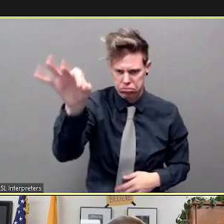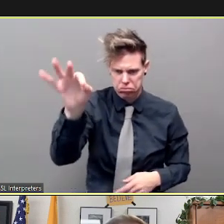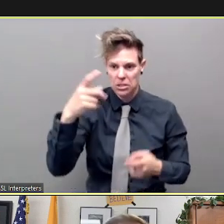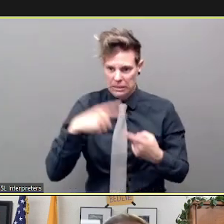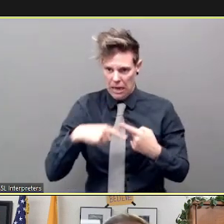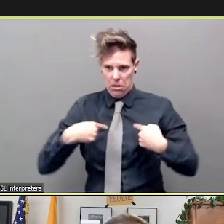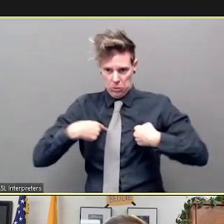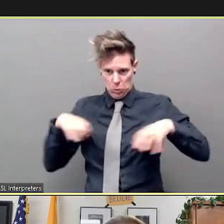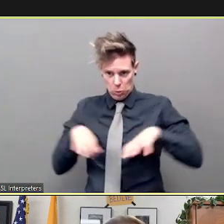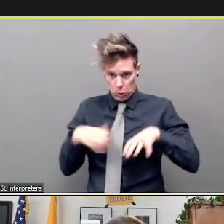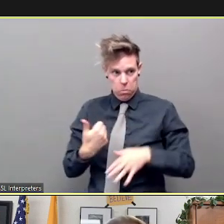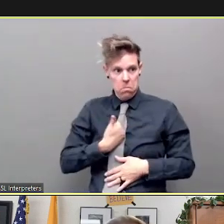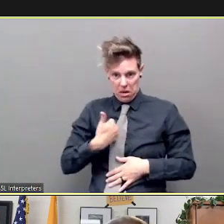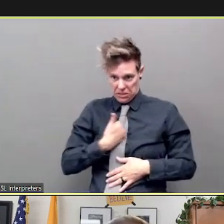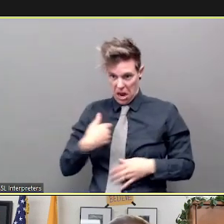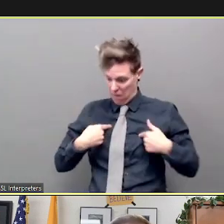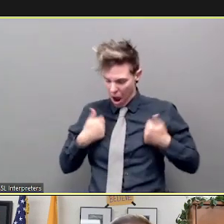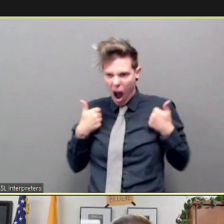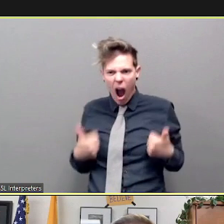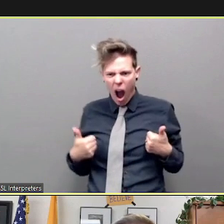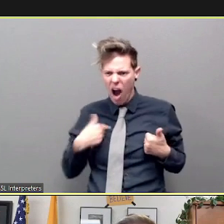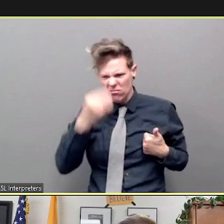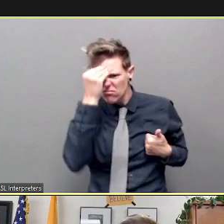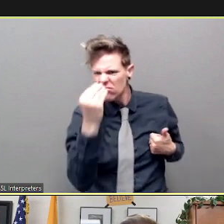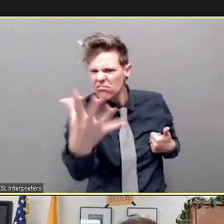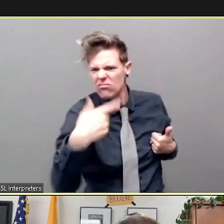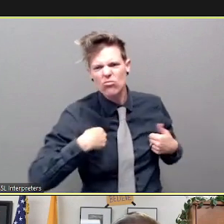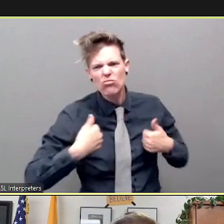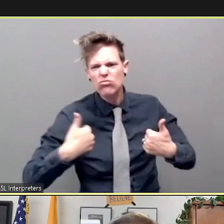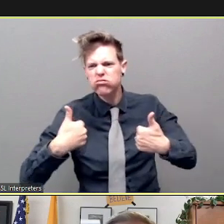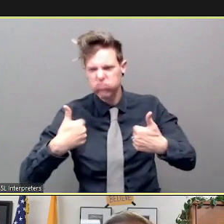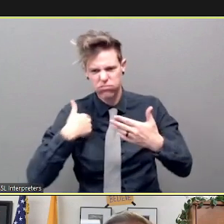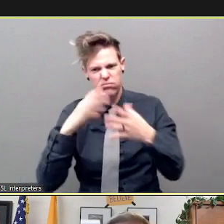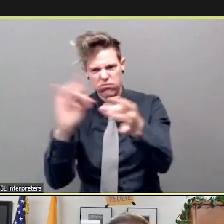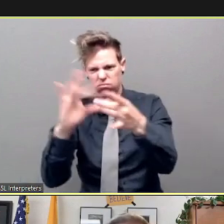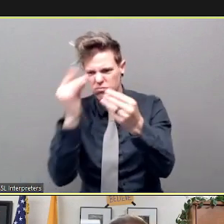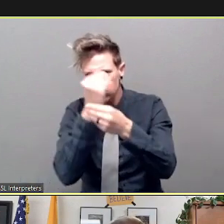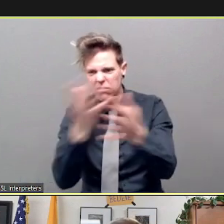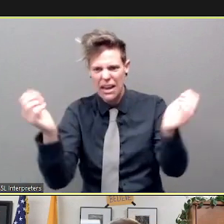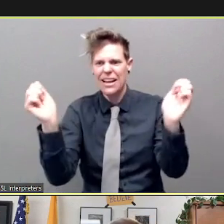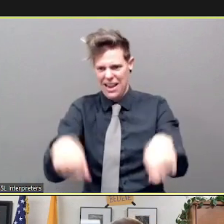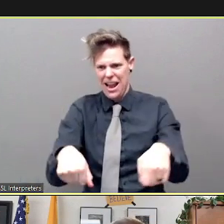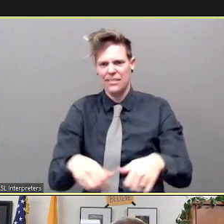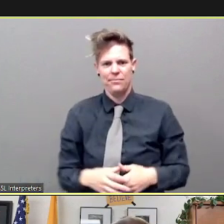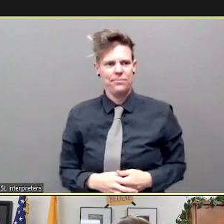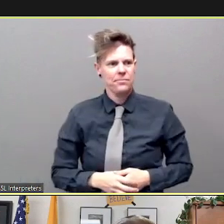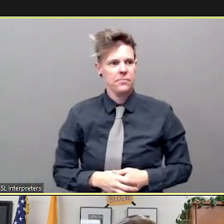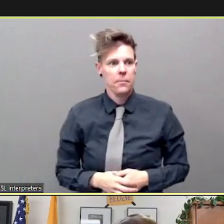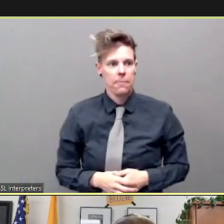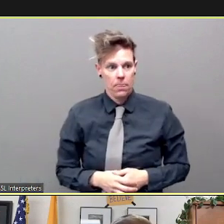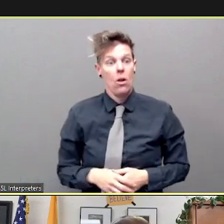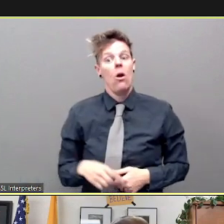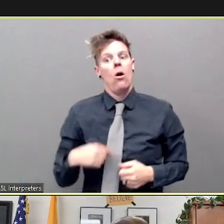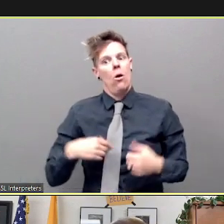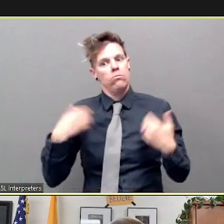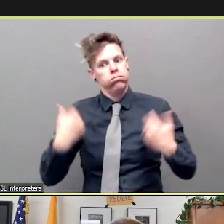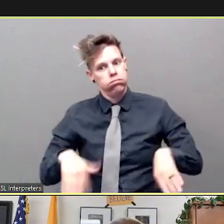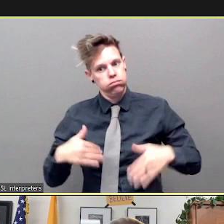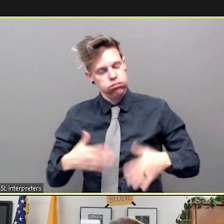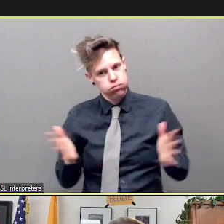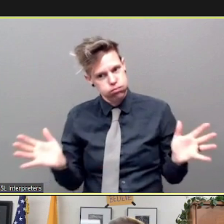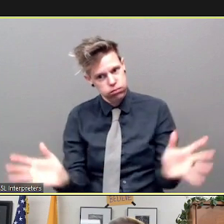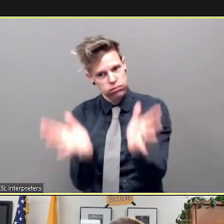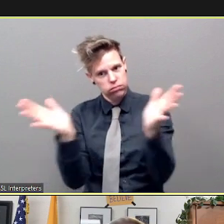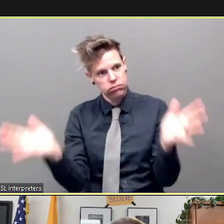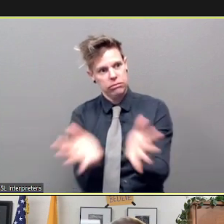encourage you to do that. In particular, very, very strong encouragement if you're older,